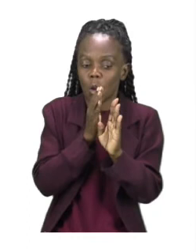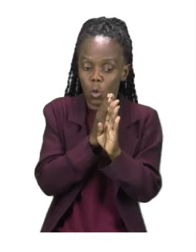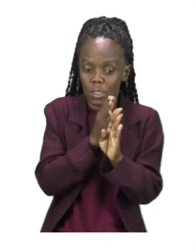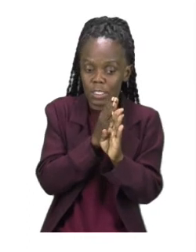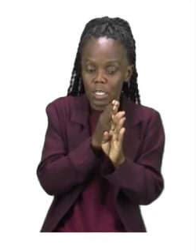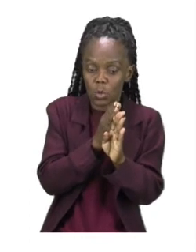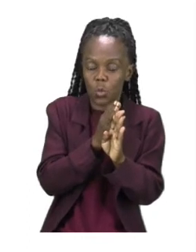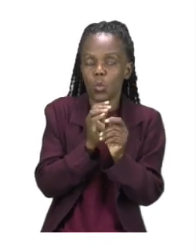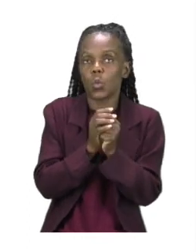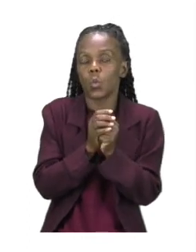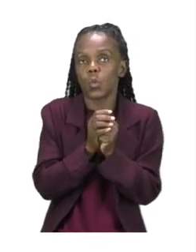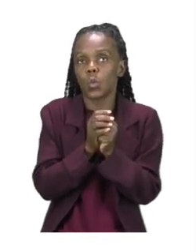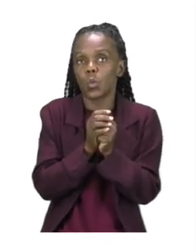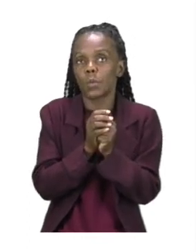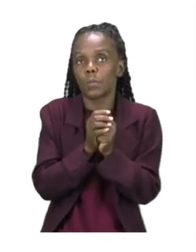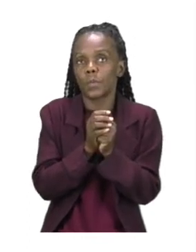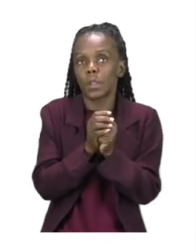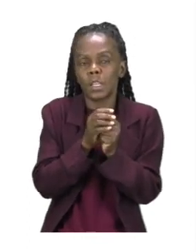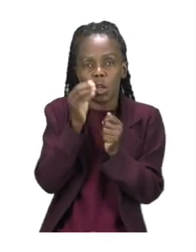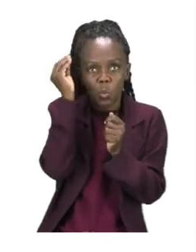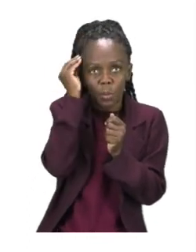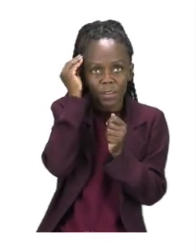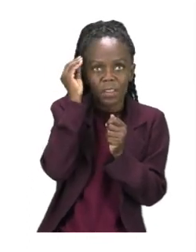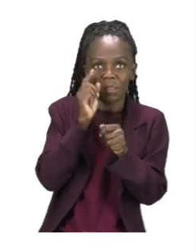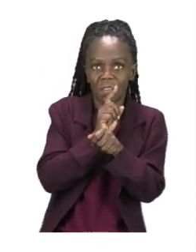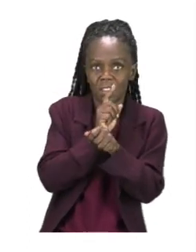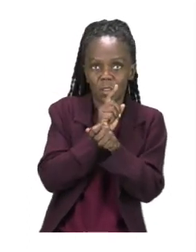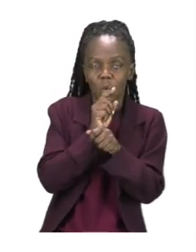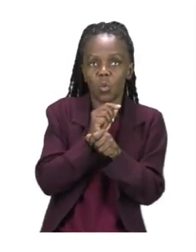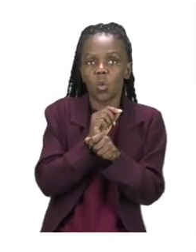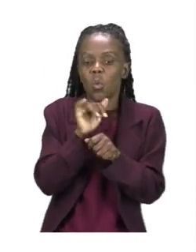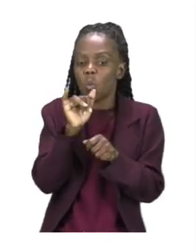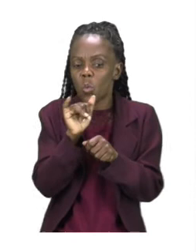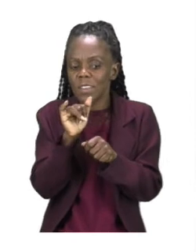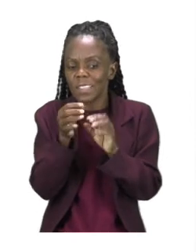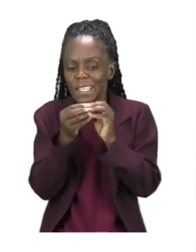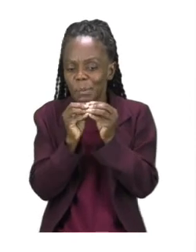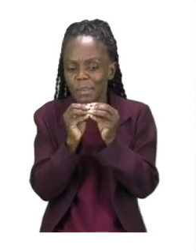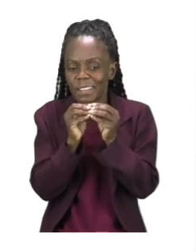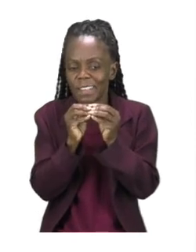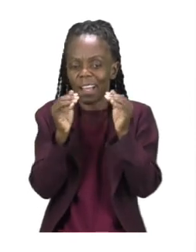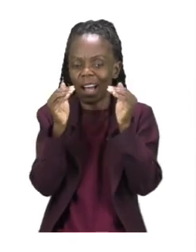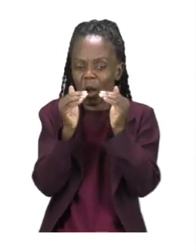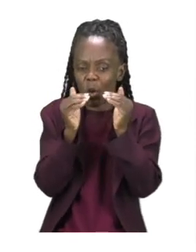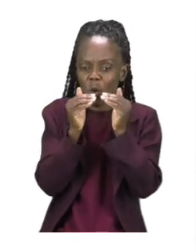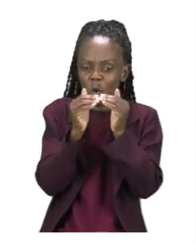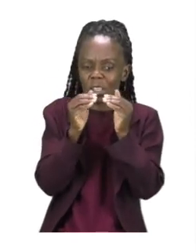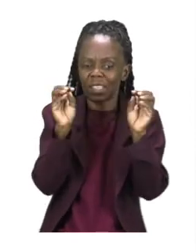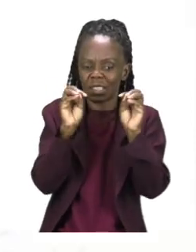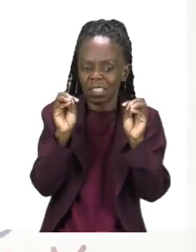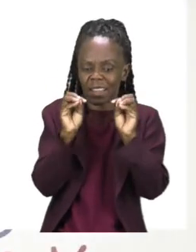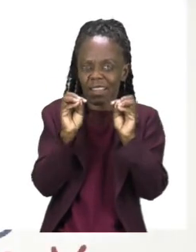ones are odd numbers and which ones are even numbers. Let us take a look at the